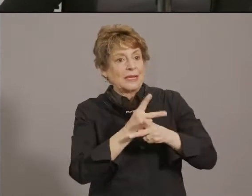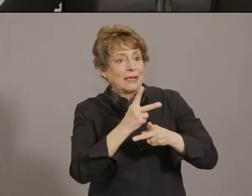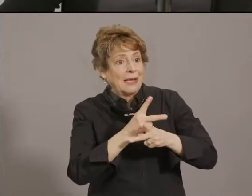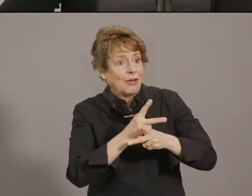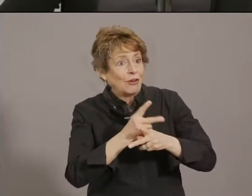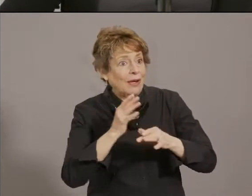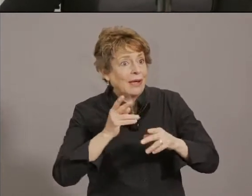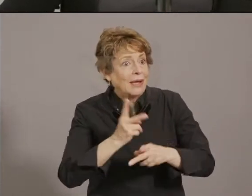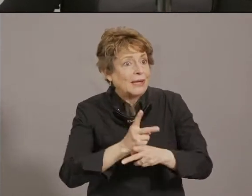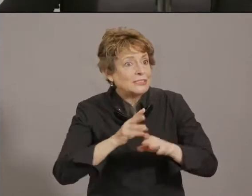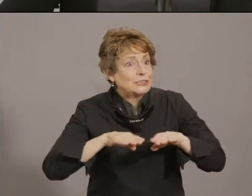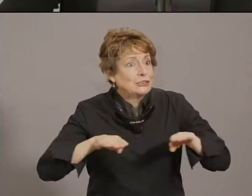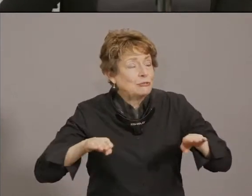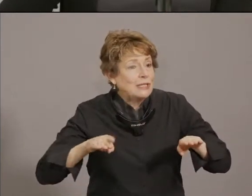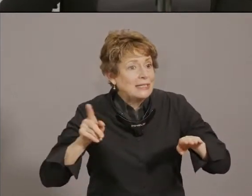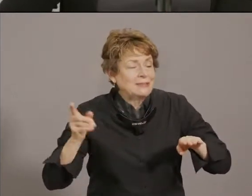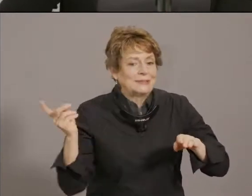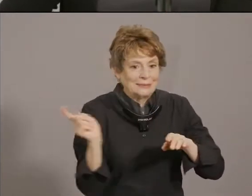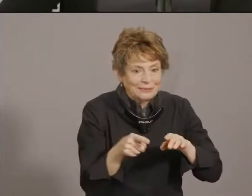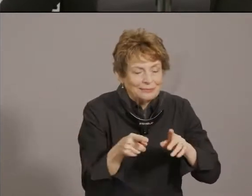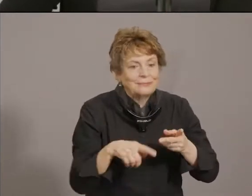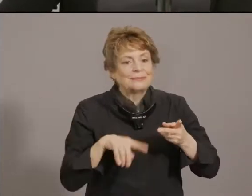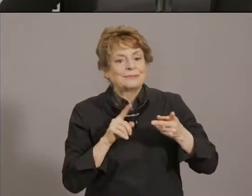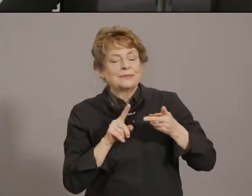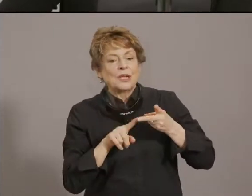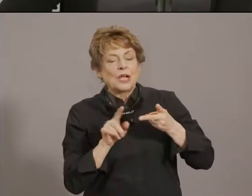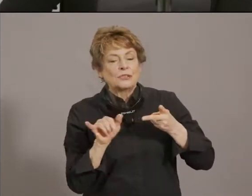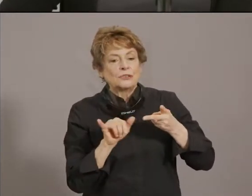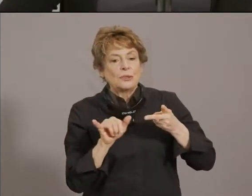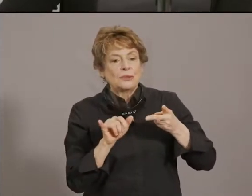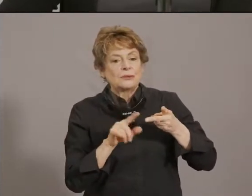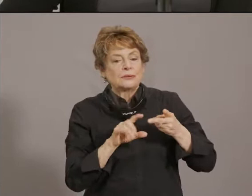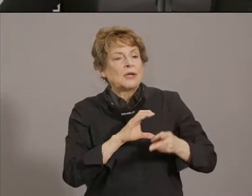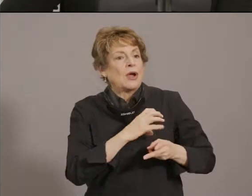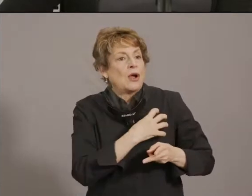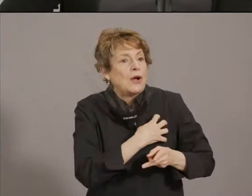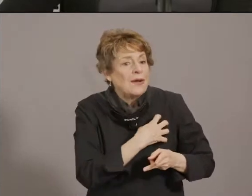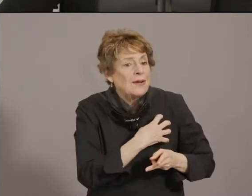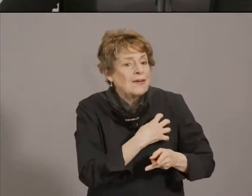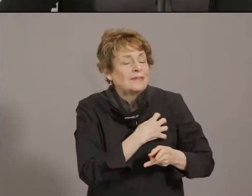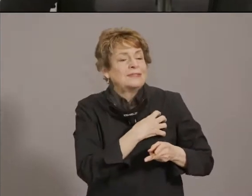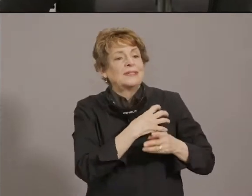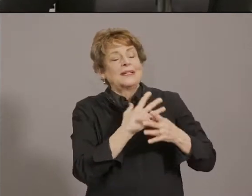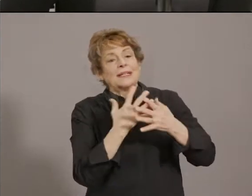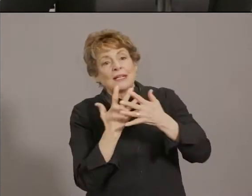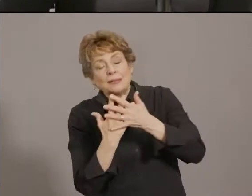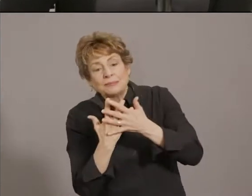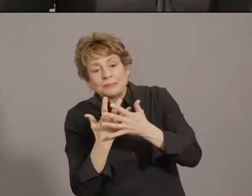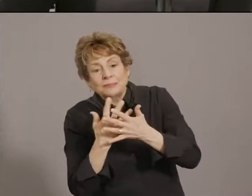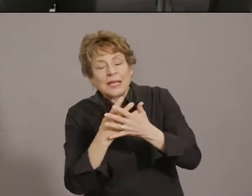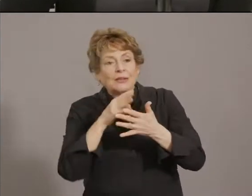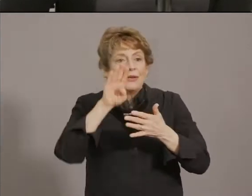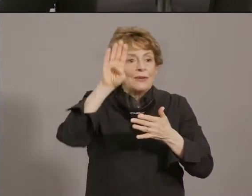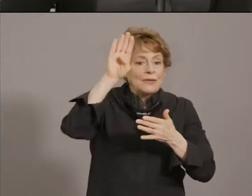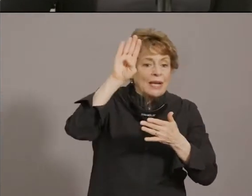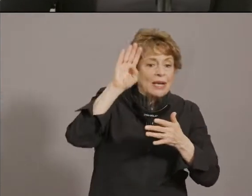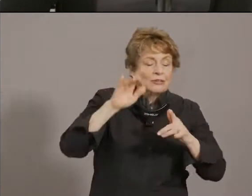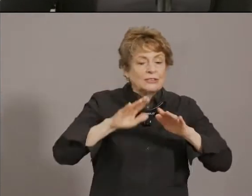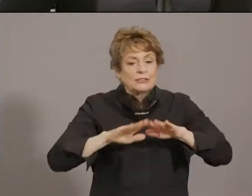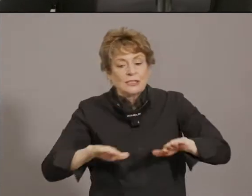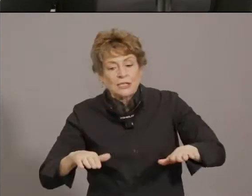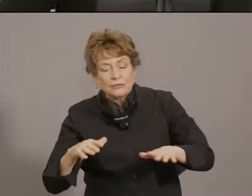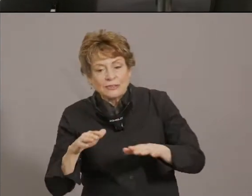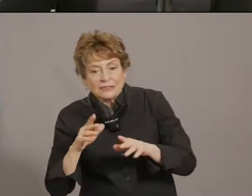protective services occupations, including our law enforcement, correctional officers, child safety services, and